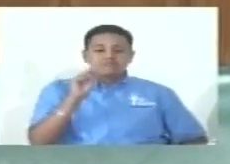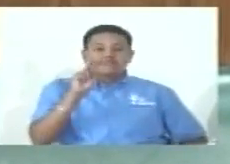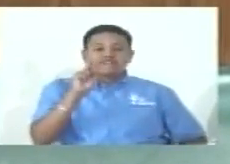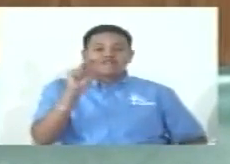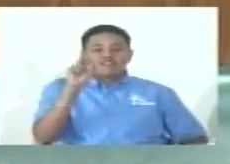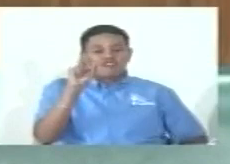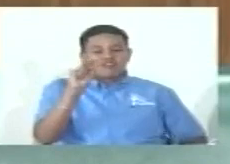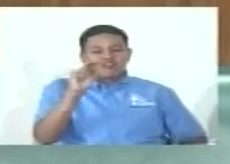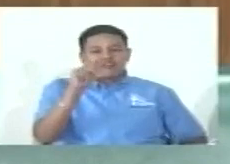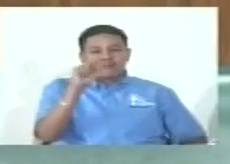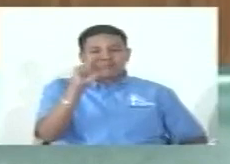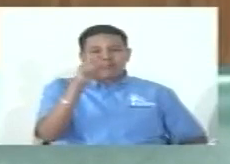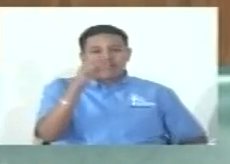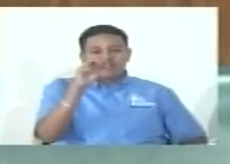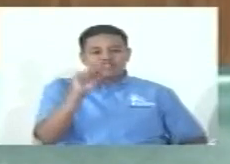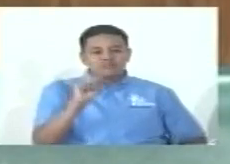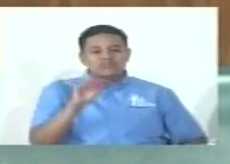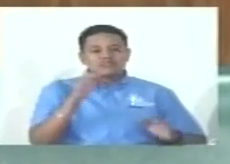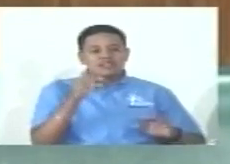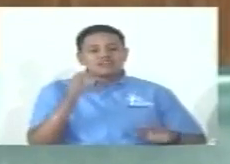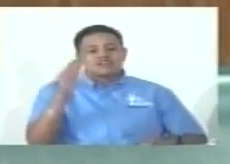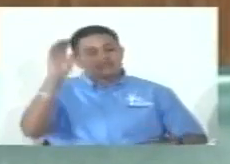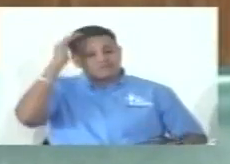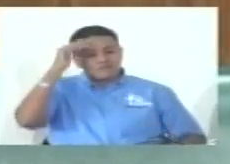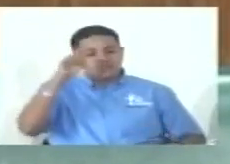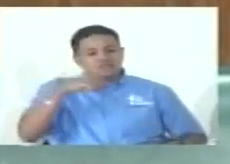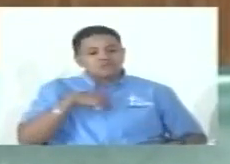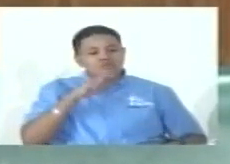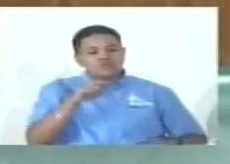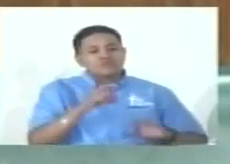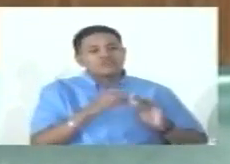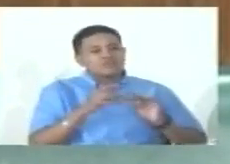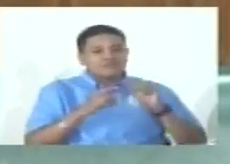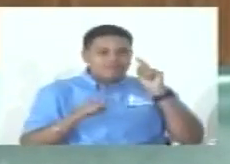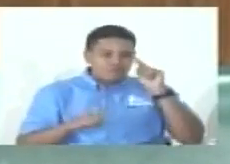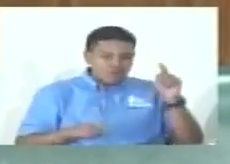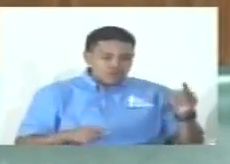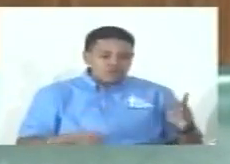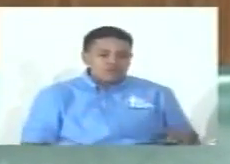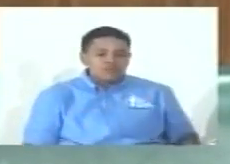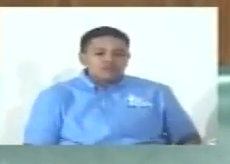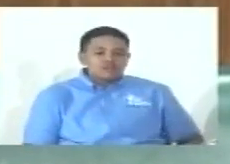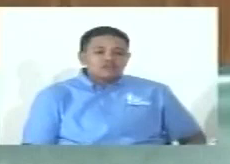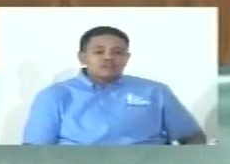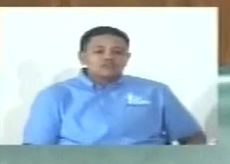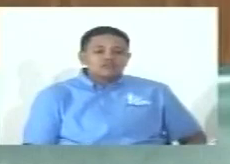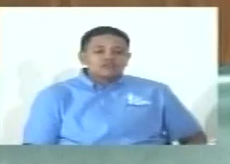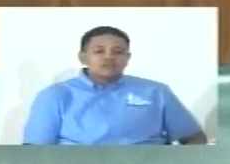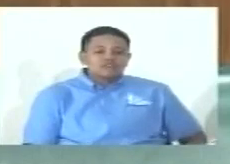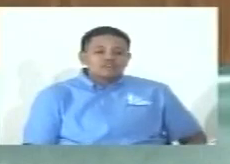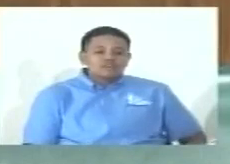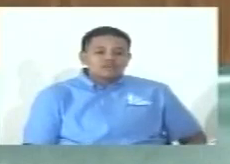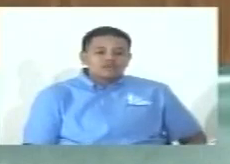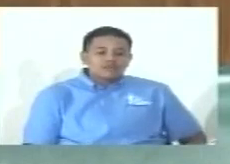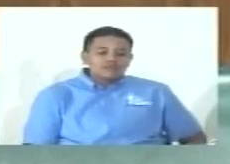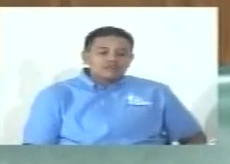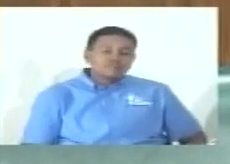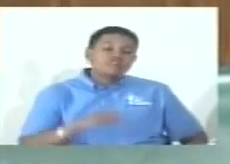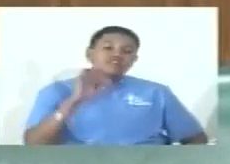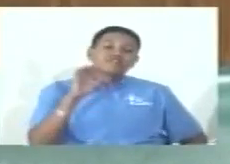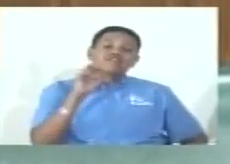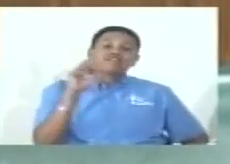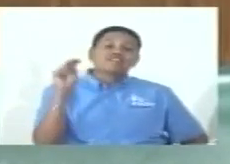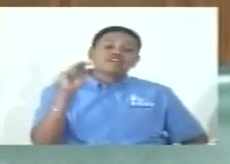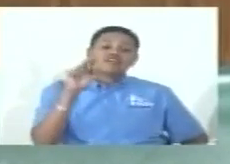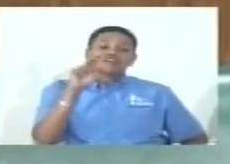I died, and Portia asked me to go and pay a tribute on her behalf. This is at top of Fern Gully. So, of course,